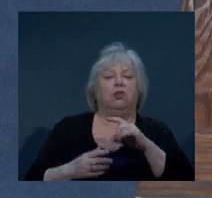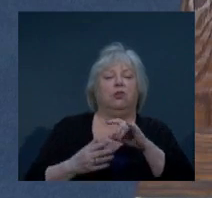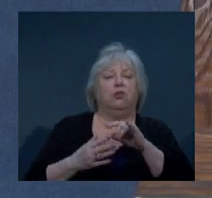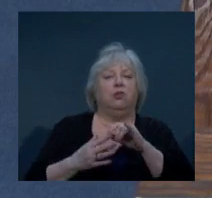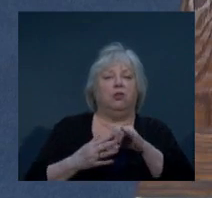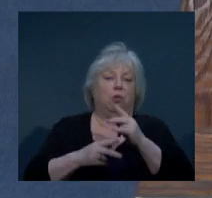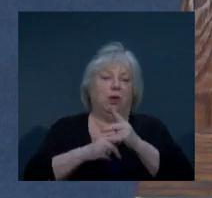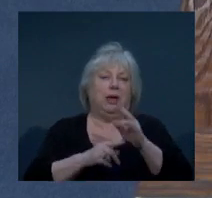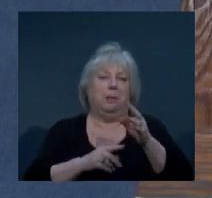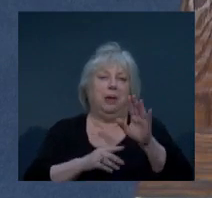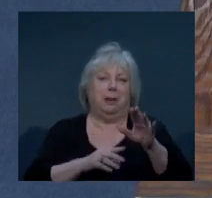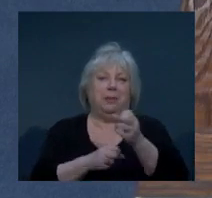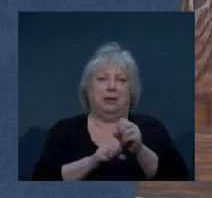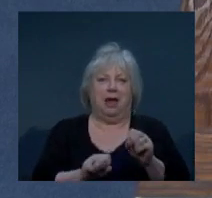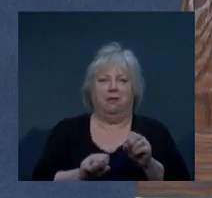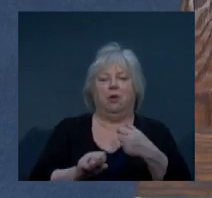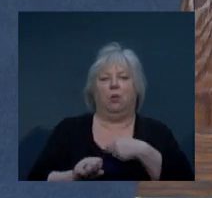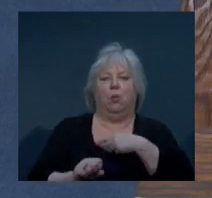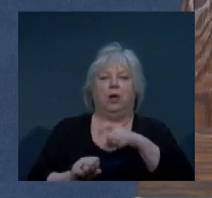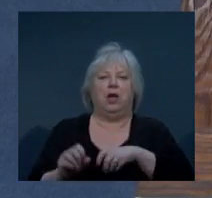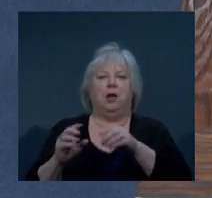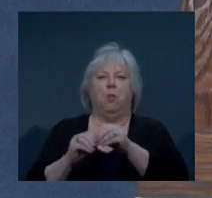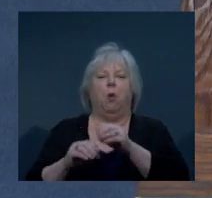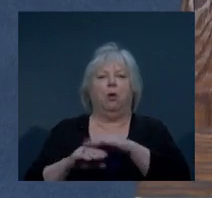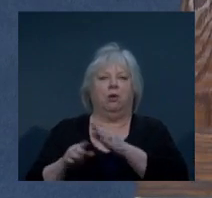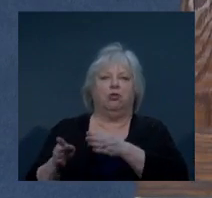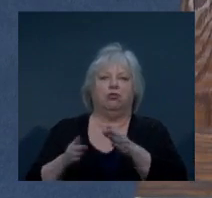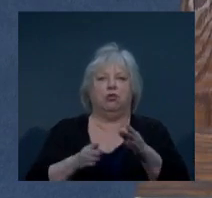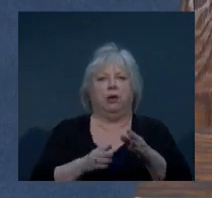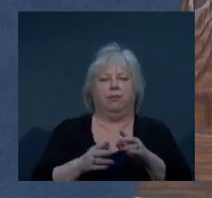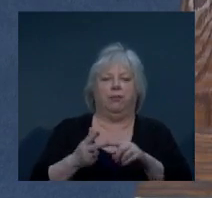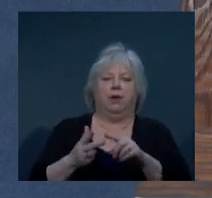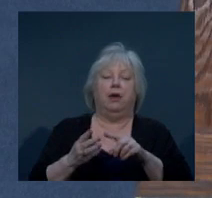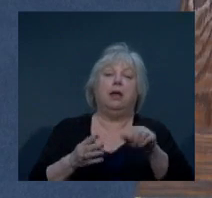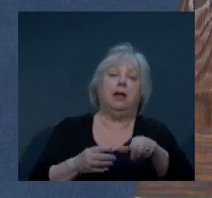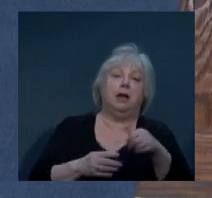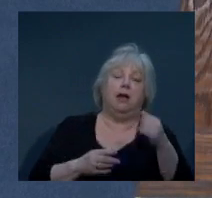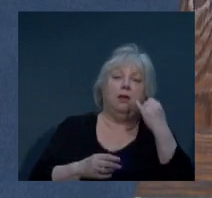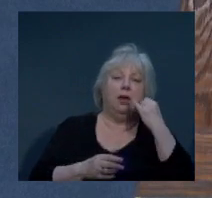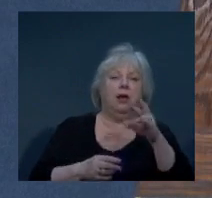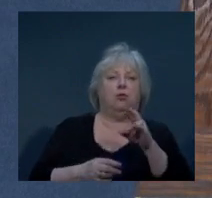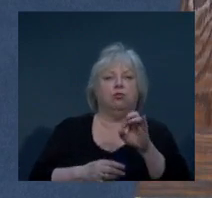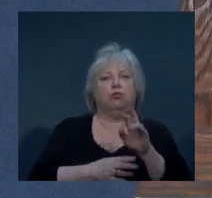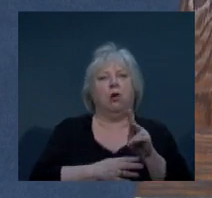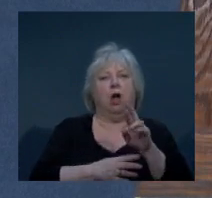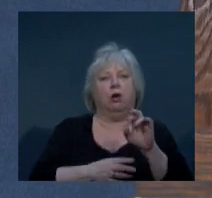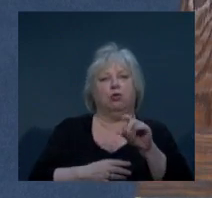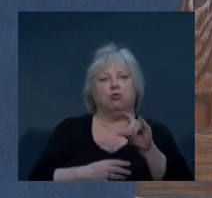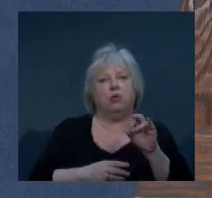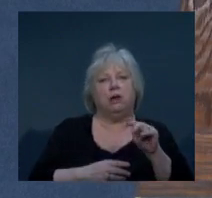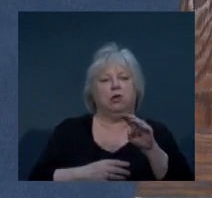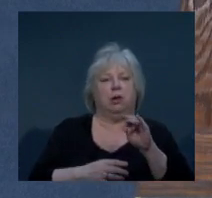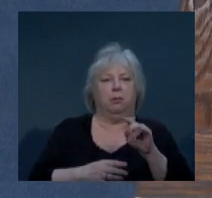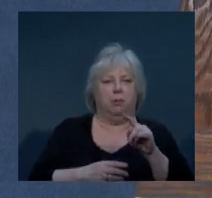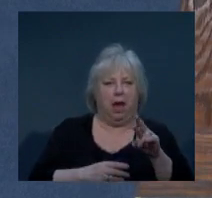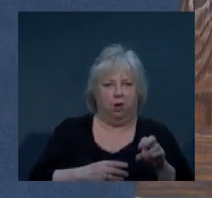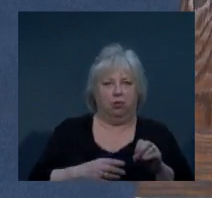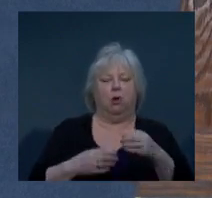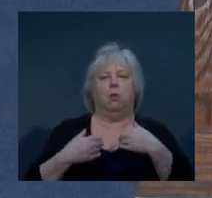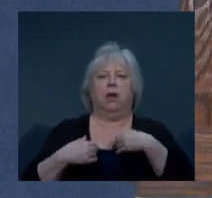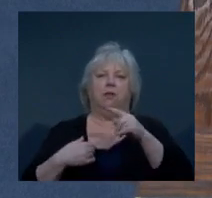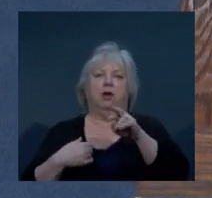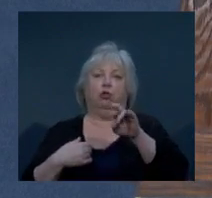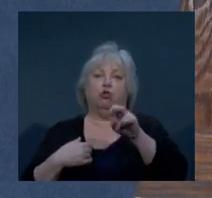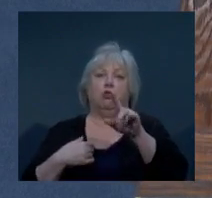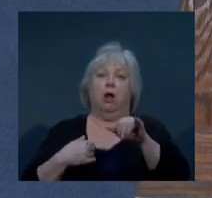on the ground type of thing. The other is Rock Region Metro. We have a trolley that looks nice and all